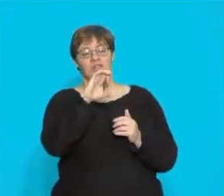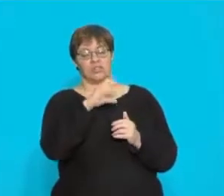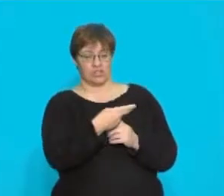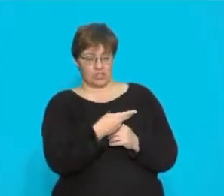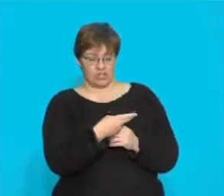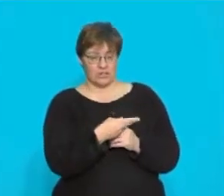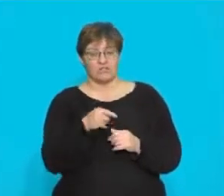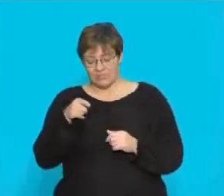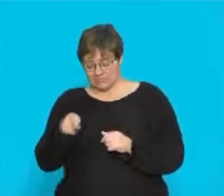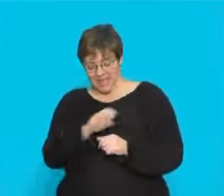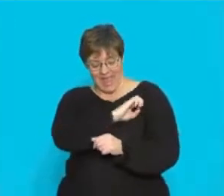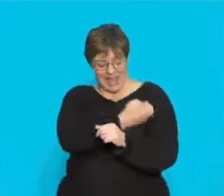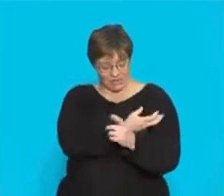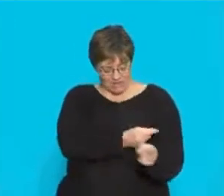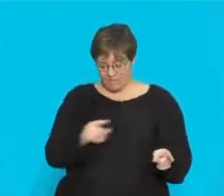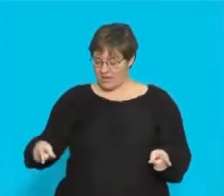making energy.